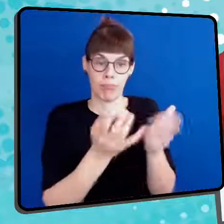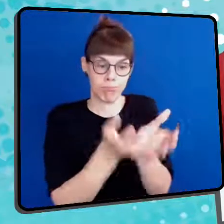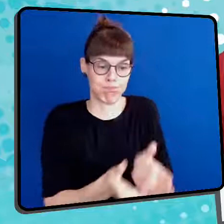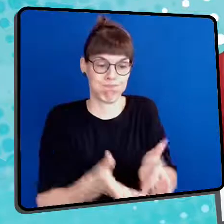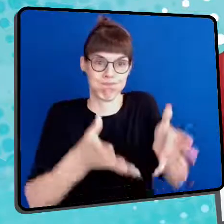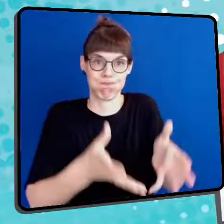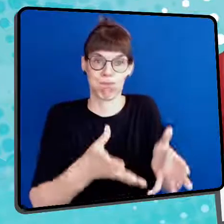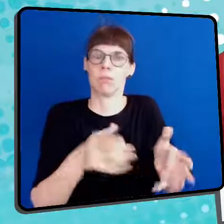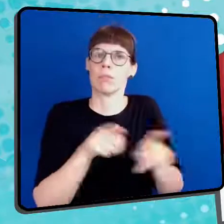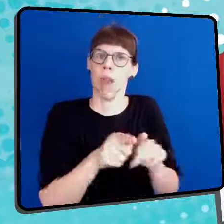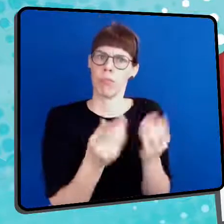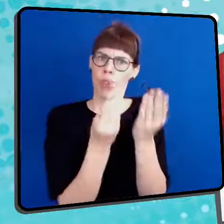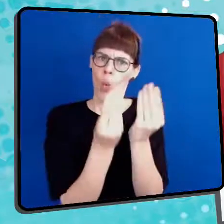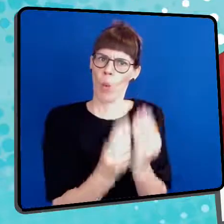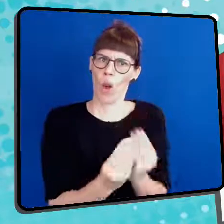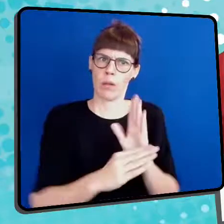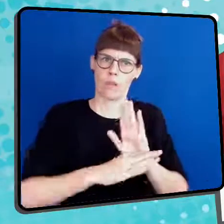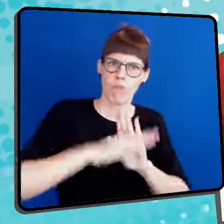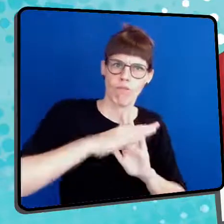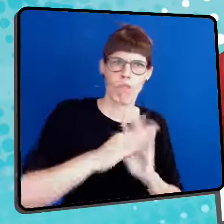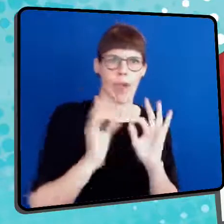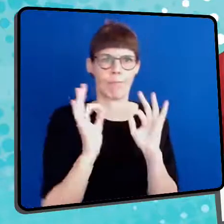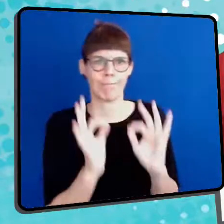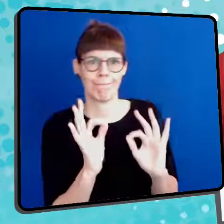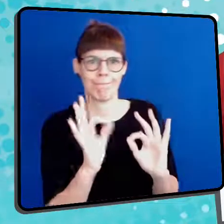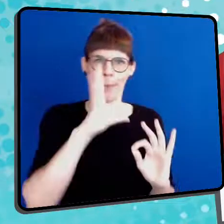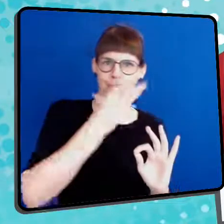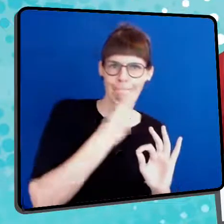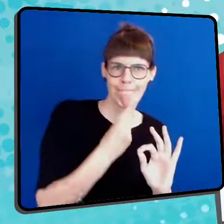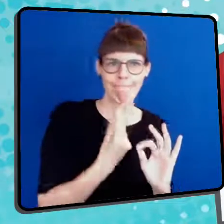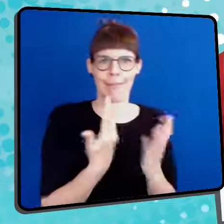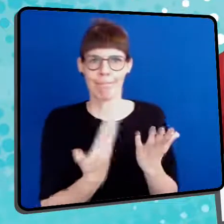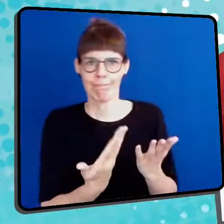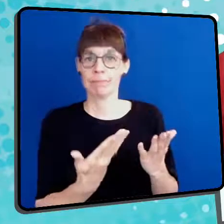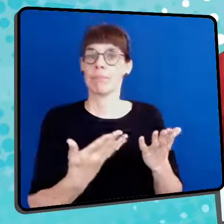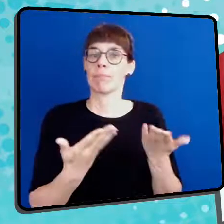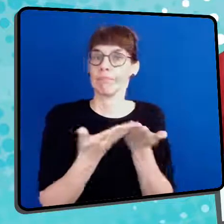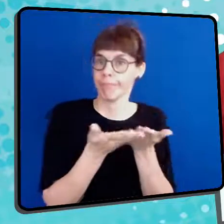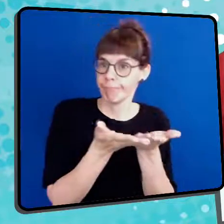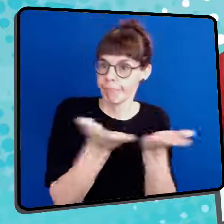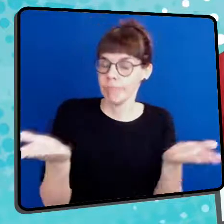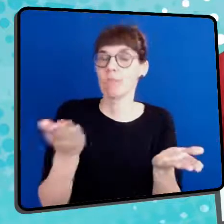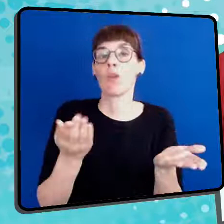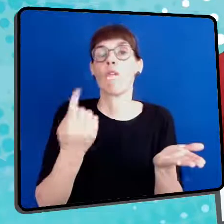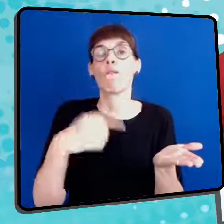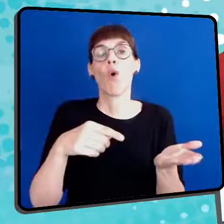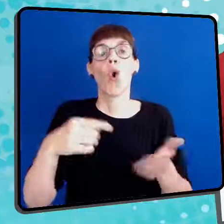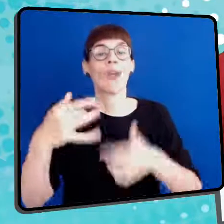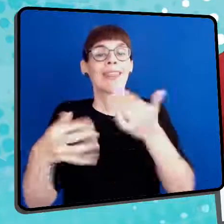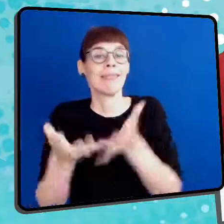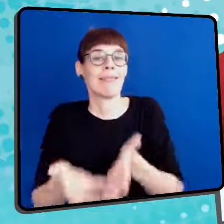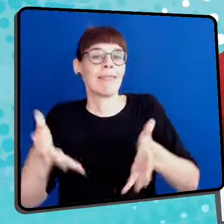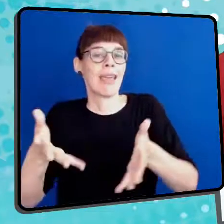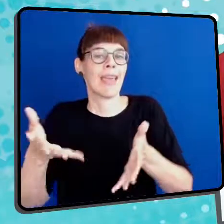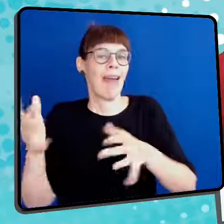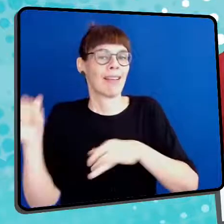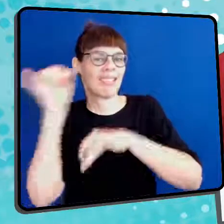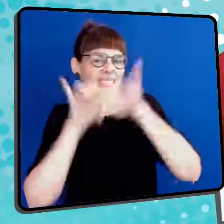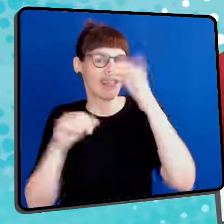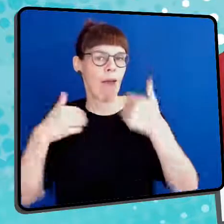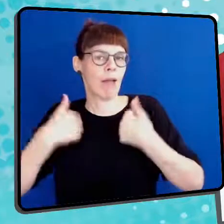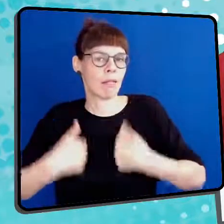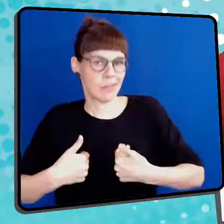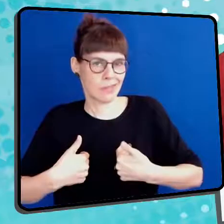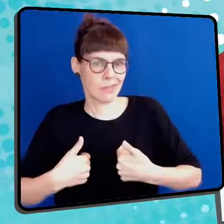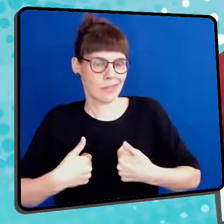quality data, it's pretty, it's useful, and it is available for the data scientists. When data scientists are just can't